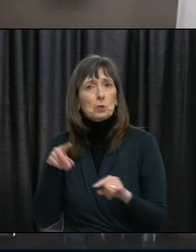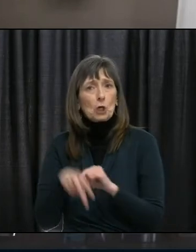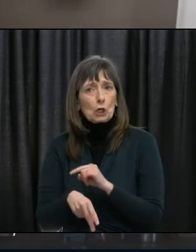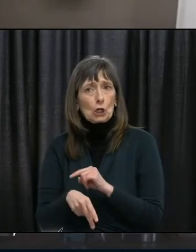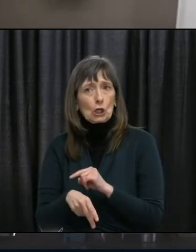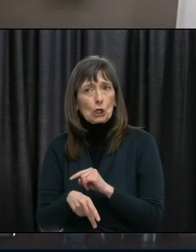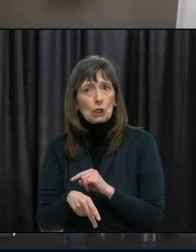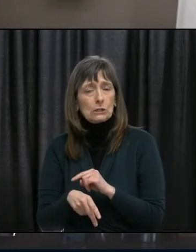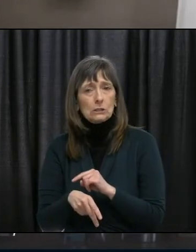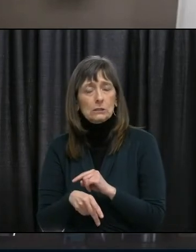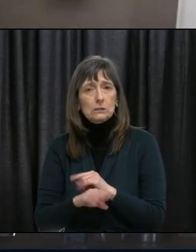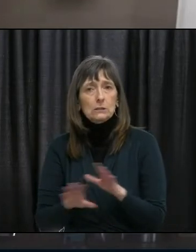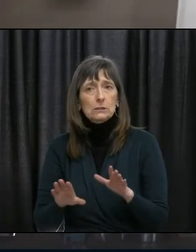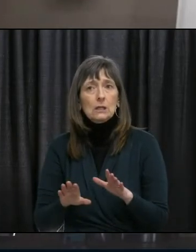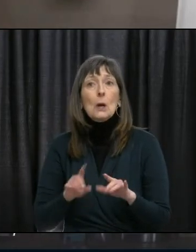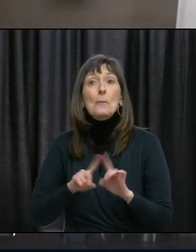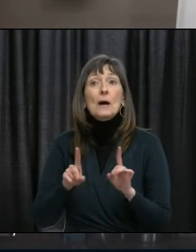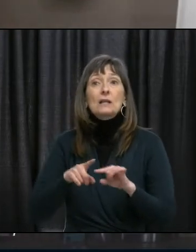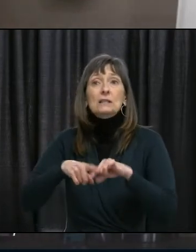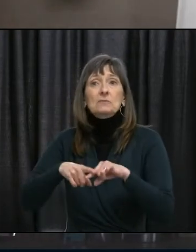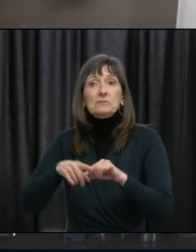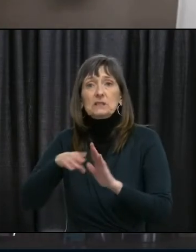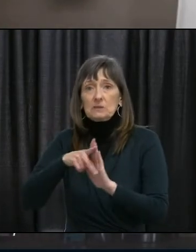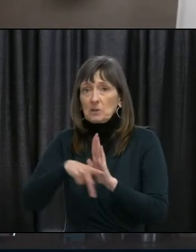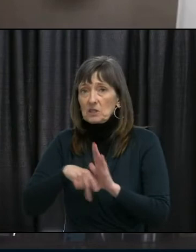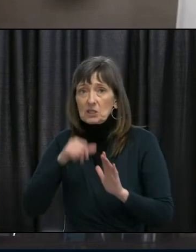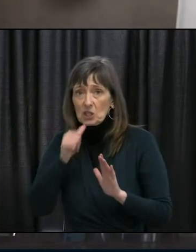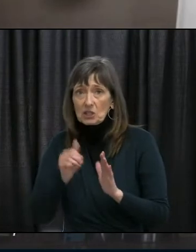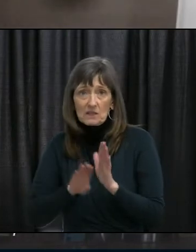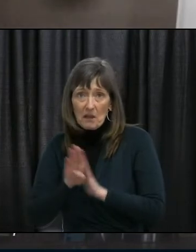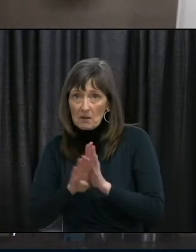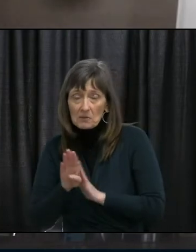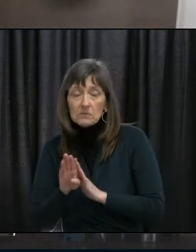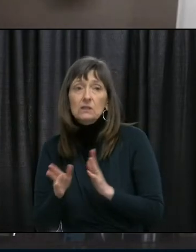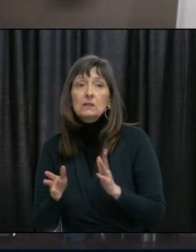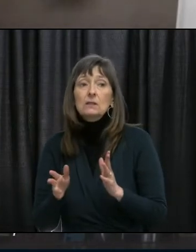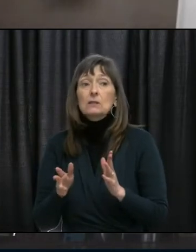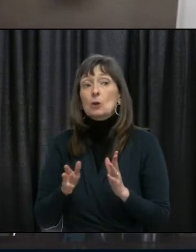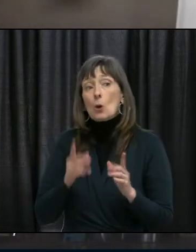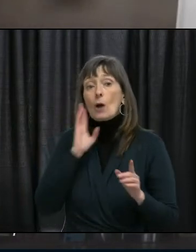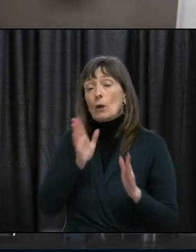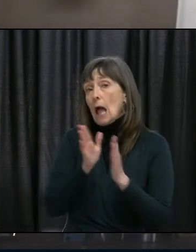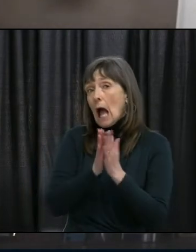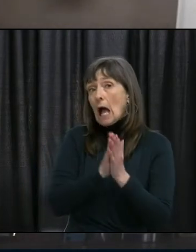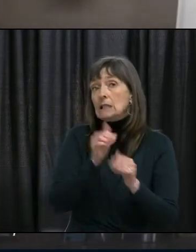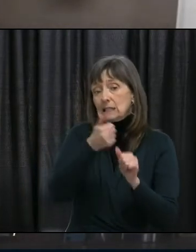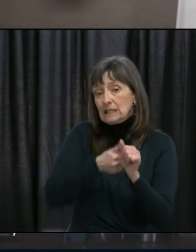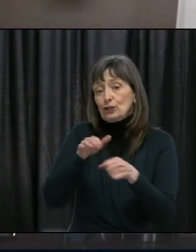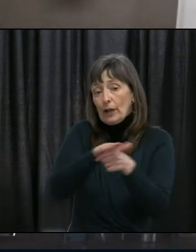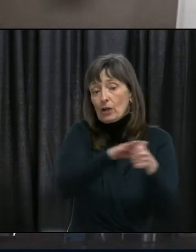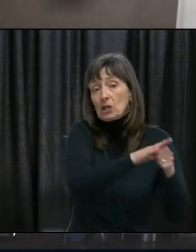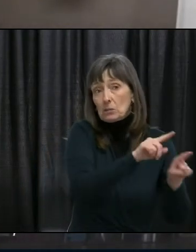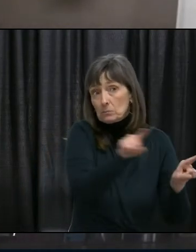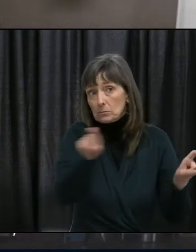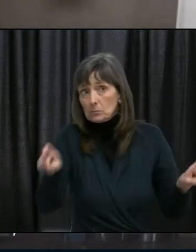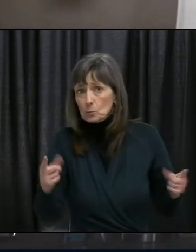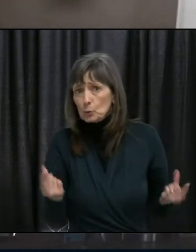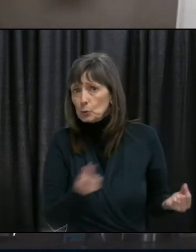the practicalities of the RHA. I will get you that information. Certainly, again, one of those